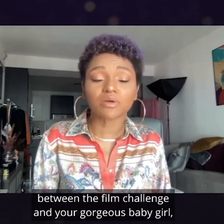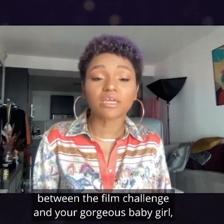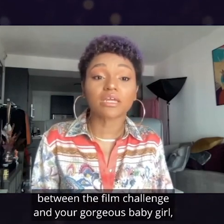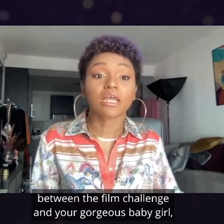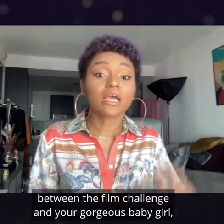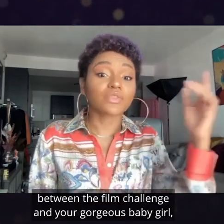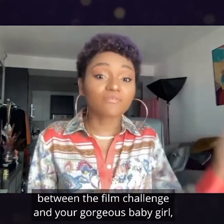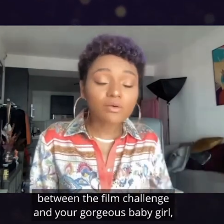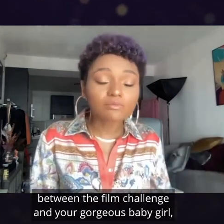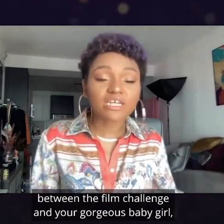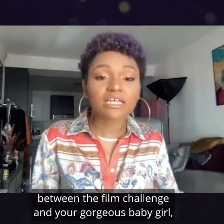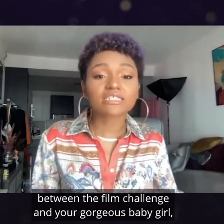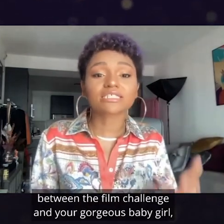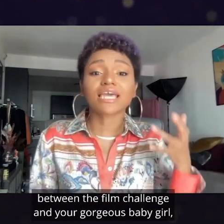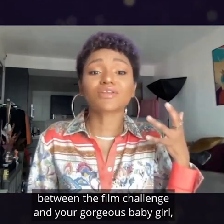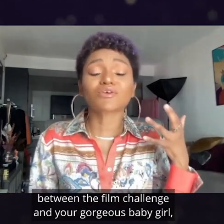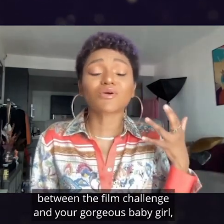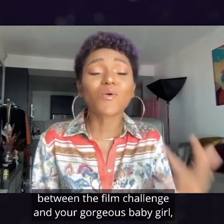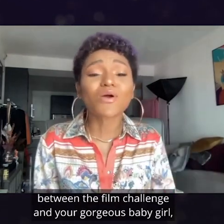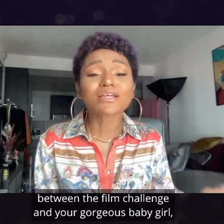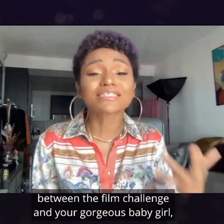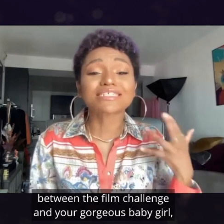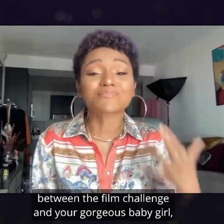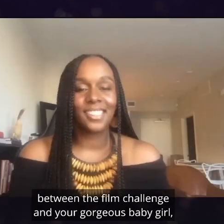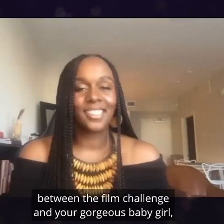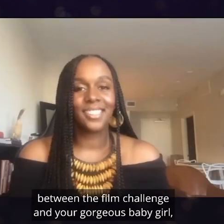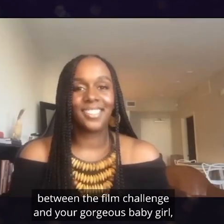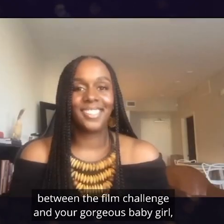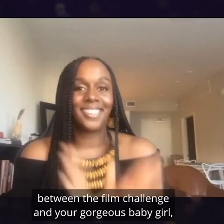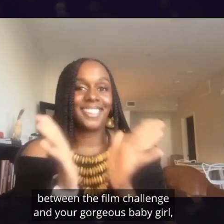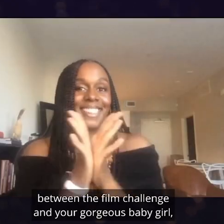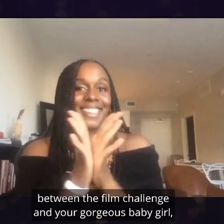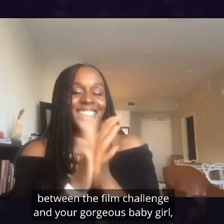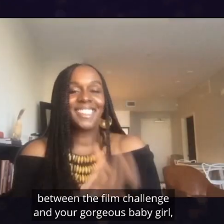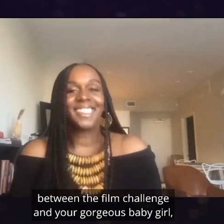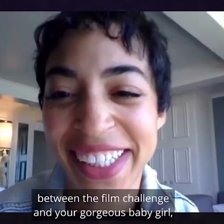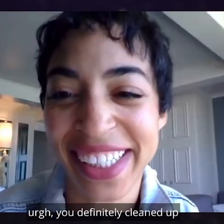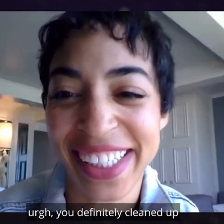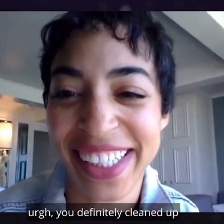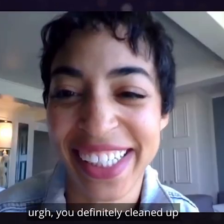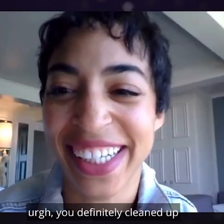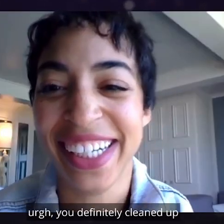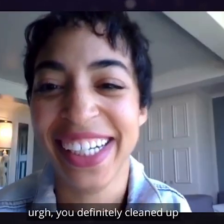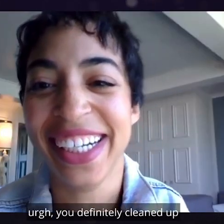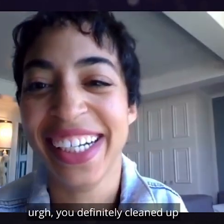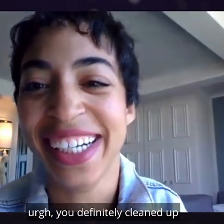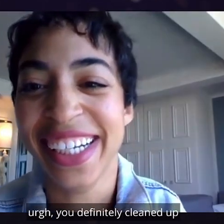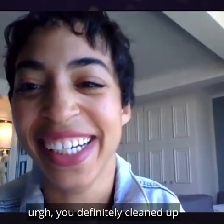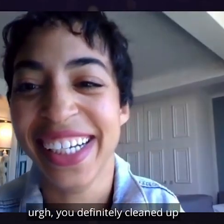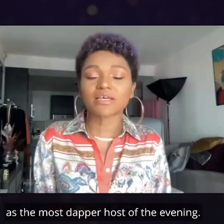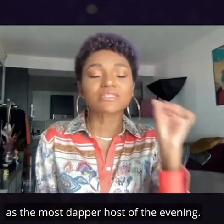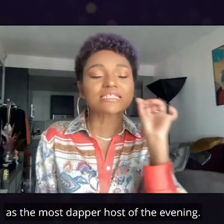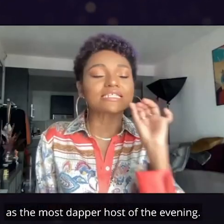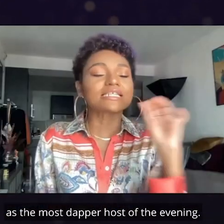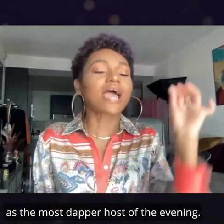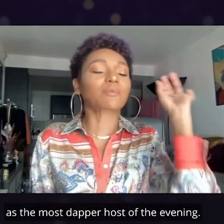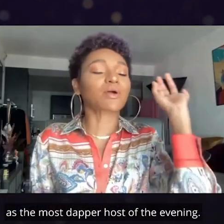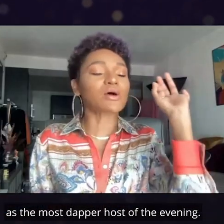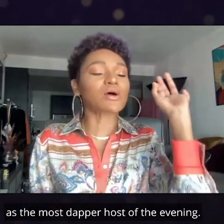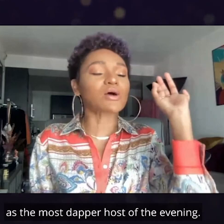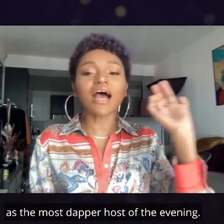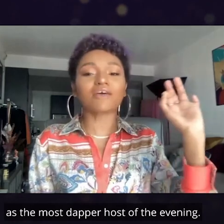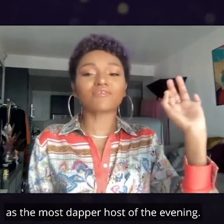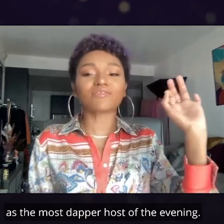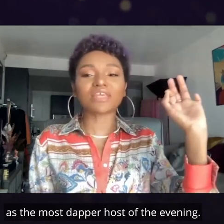days between the film challenge and your gorgeous baby girl, you definitely clean up as the most